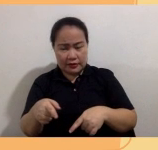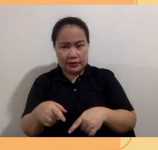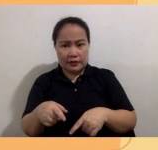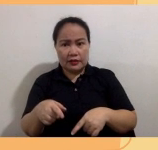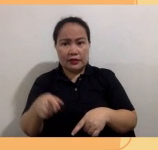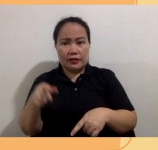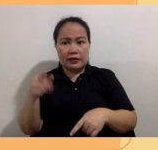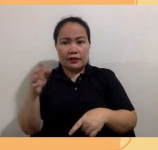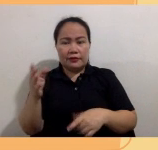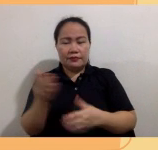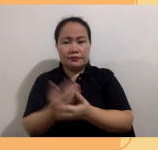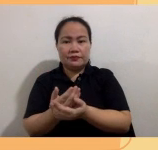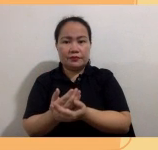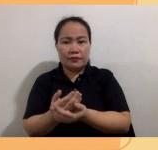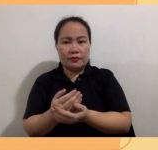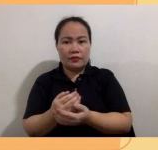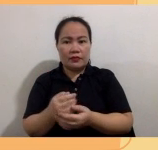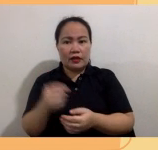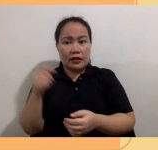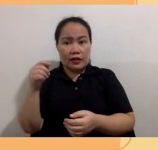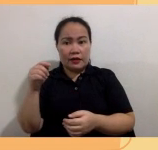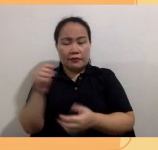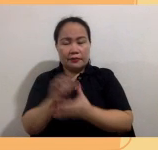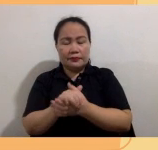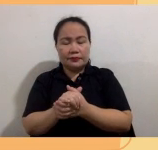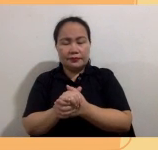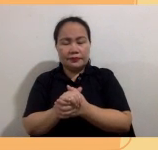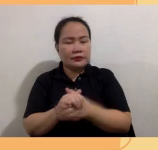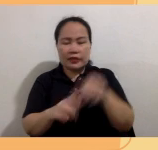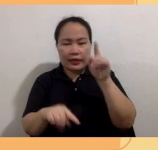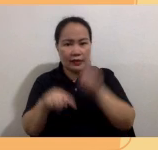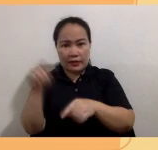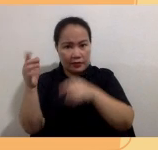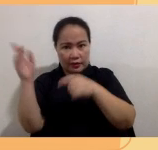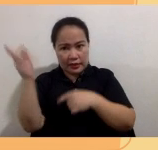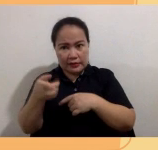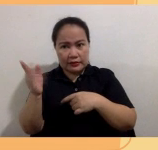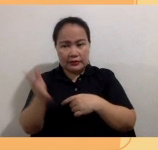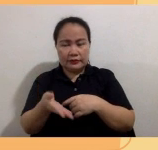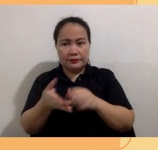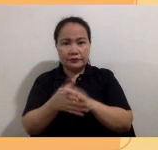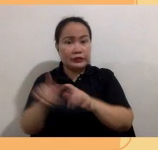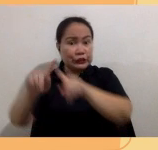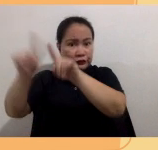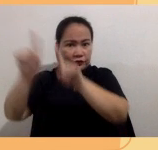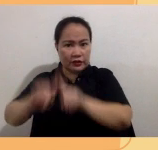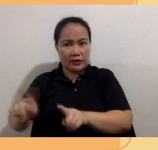is the factored form, while this one is a numerical coefficient.